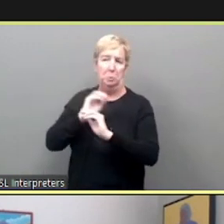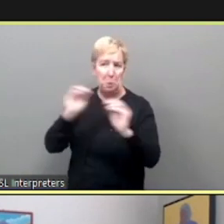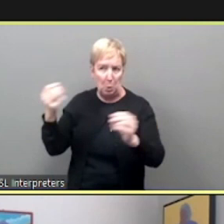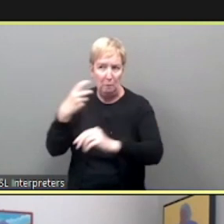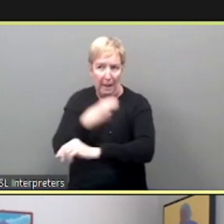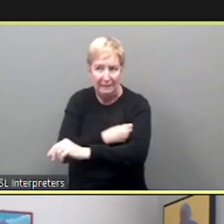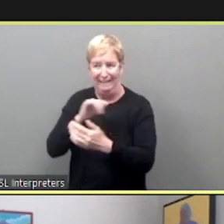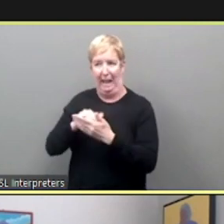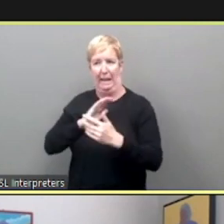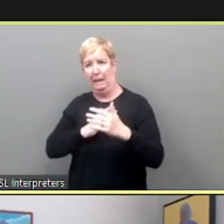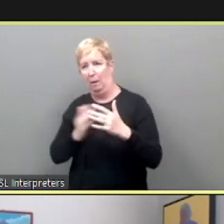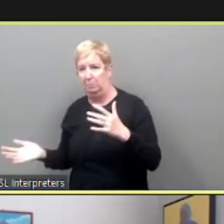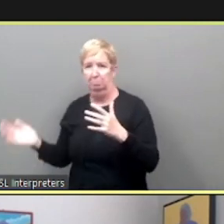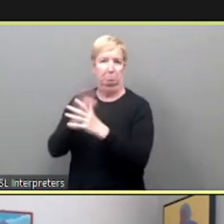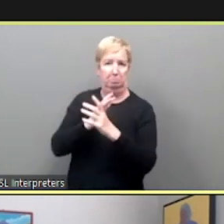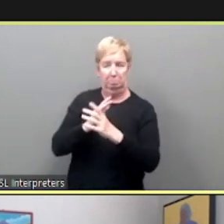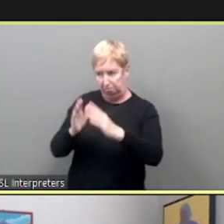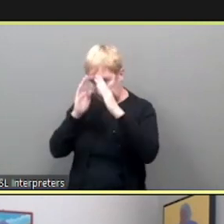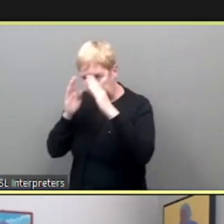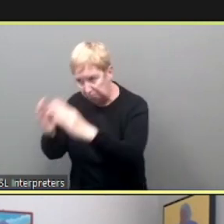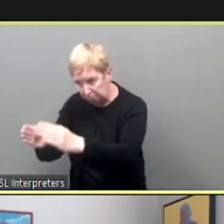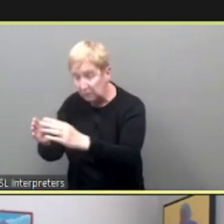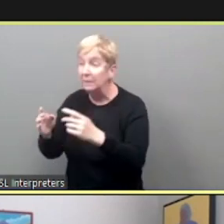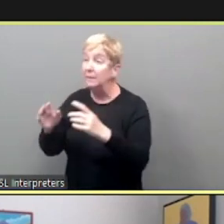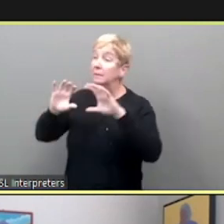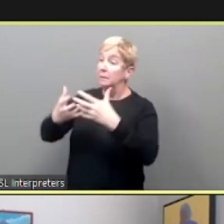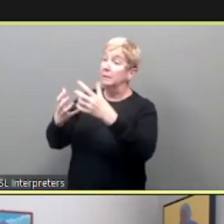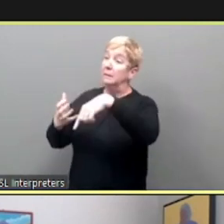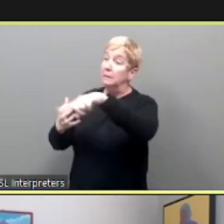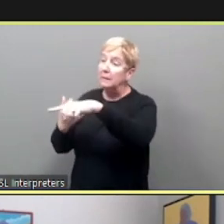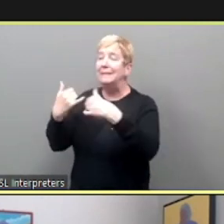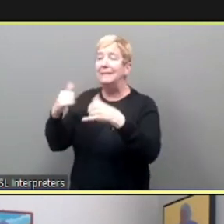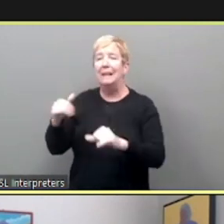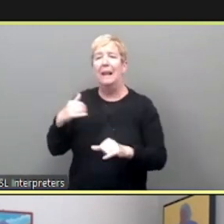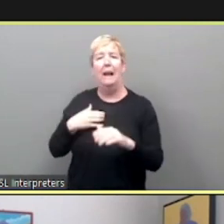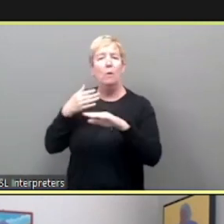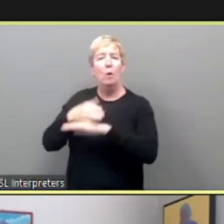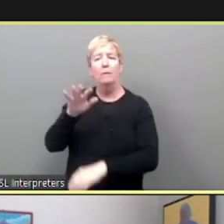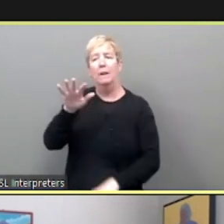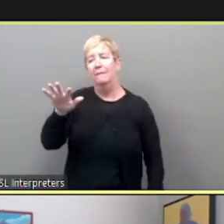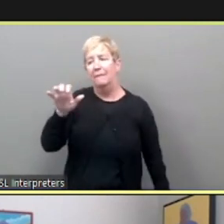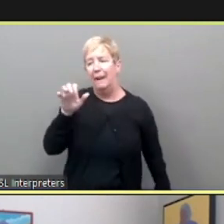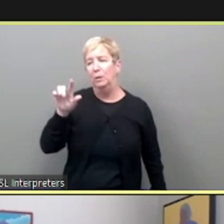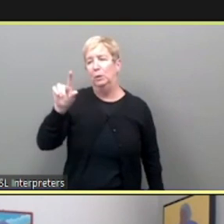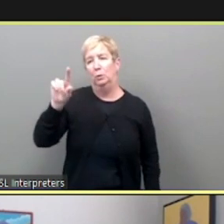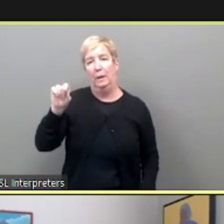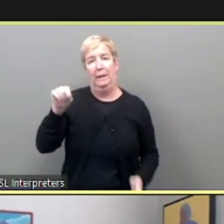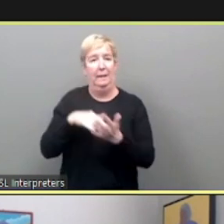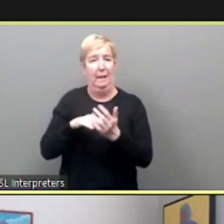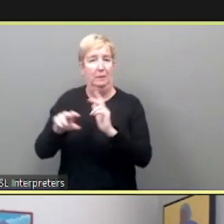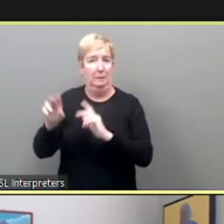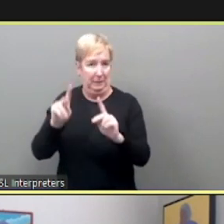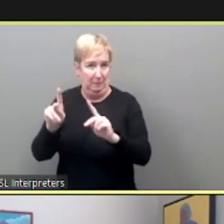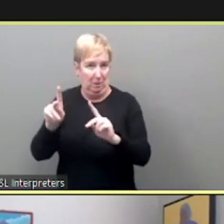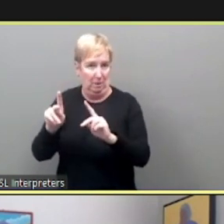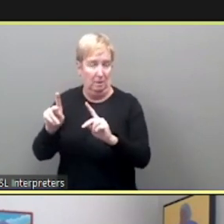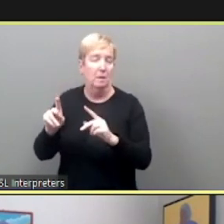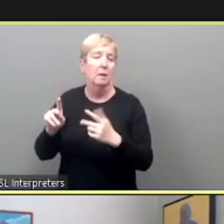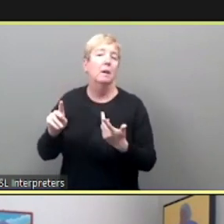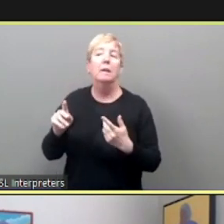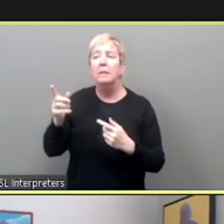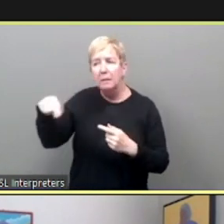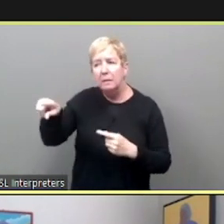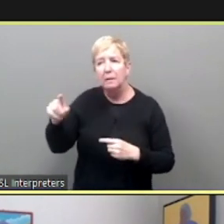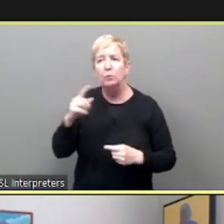priority. So for that population, we still have over 520,000 people due for a